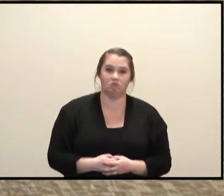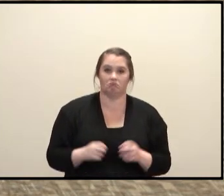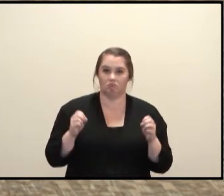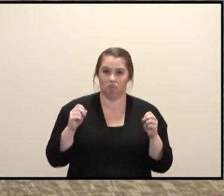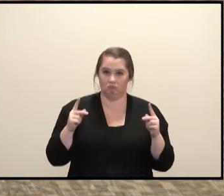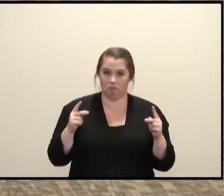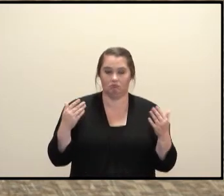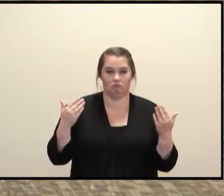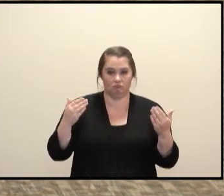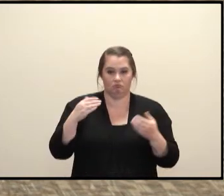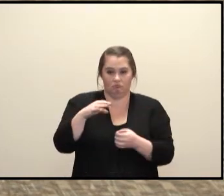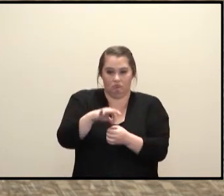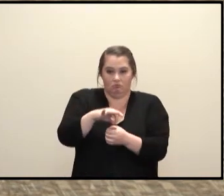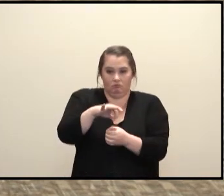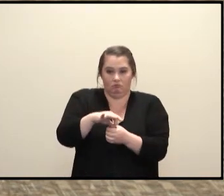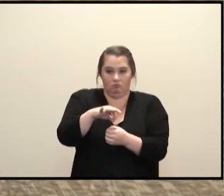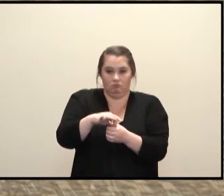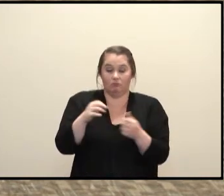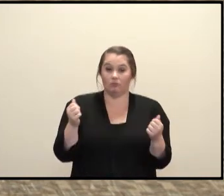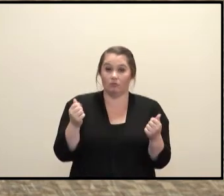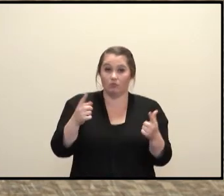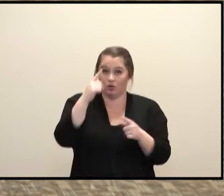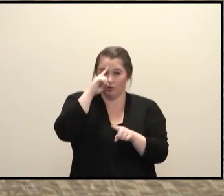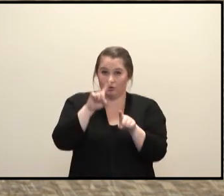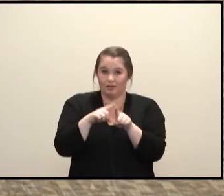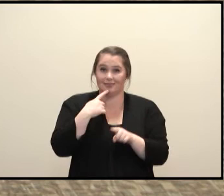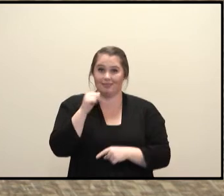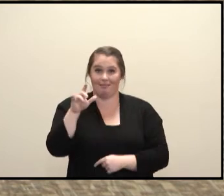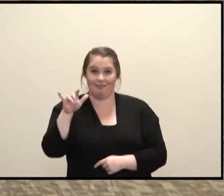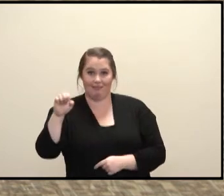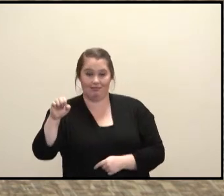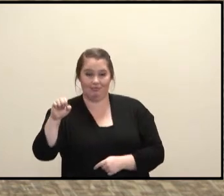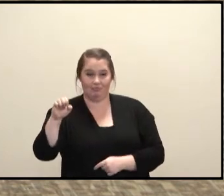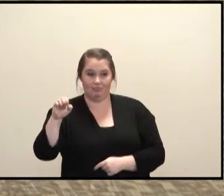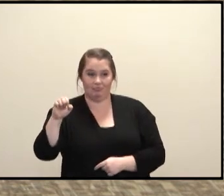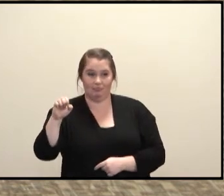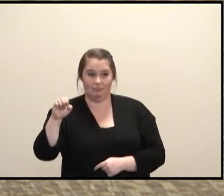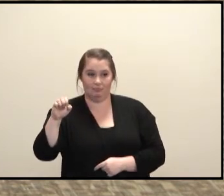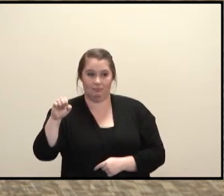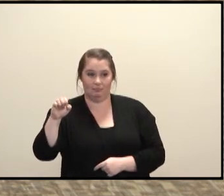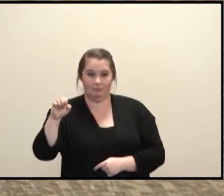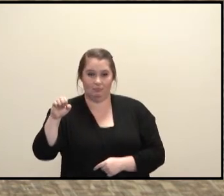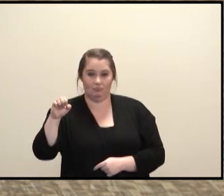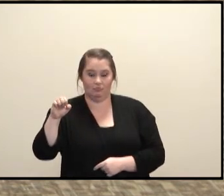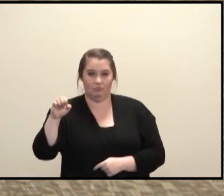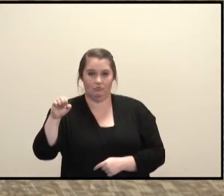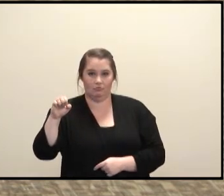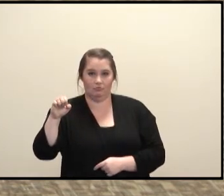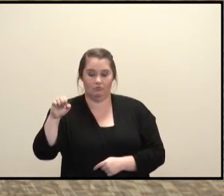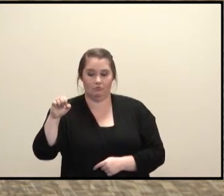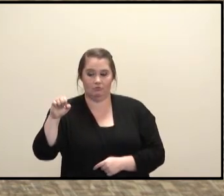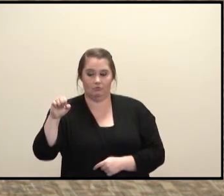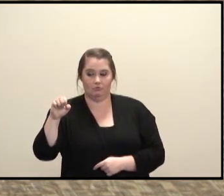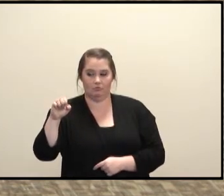Okay, we will take a vote. All in favor, say aye. Aye. Aye.